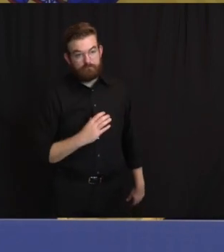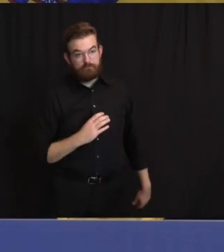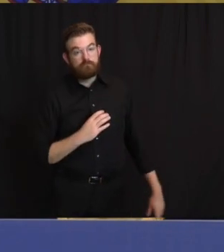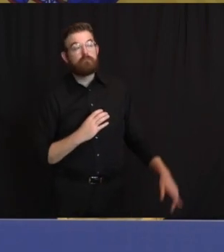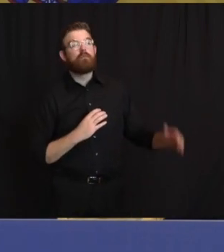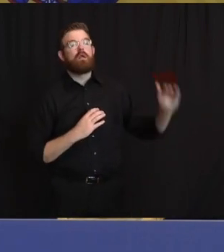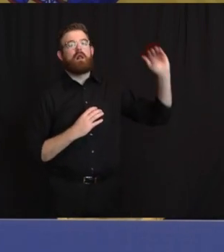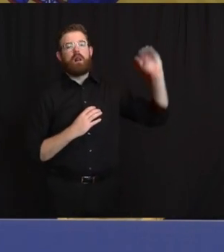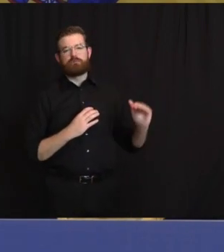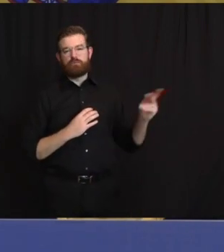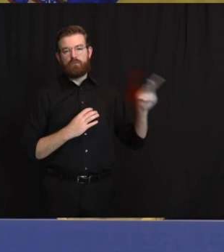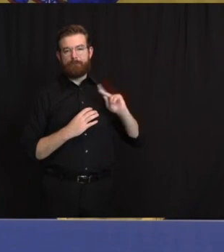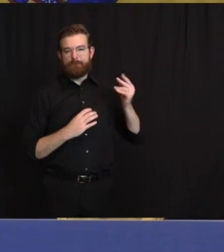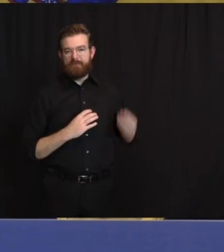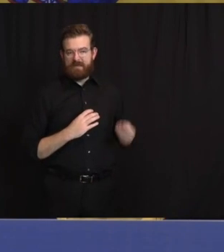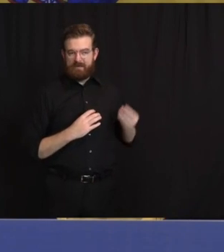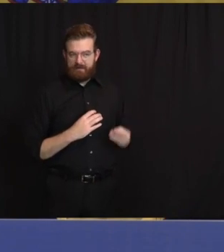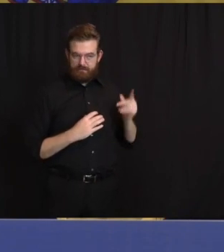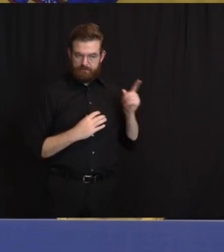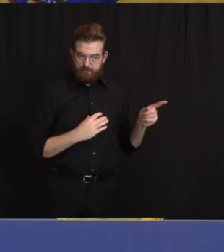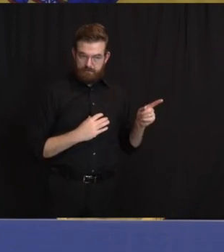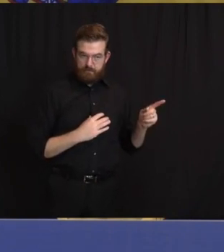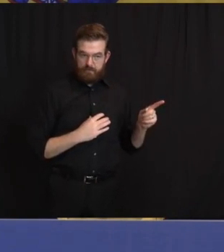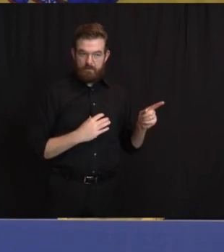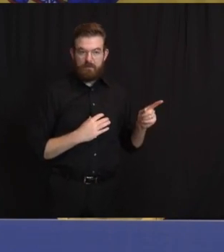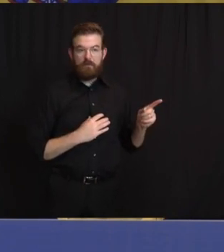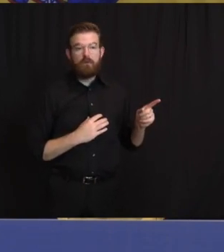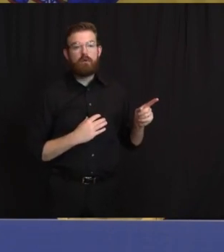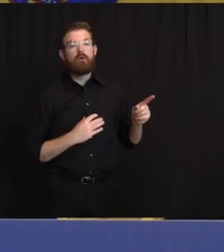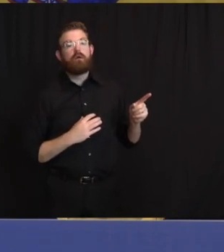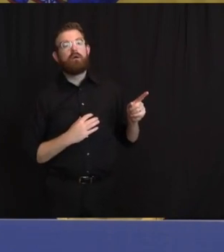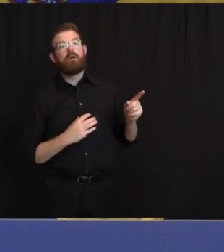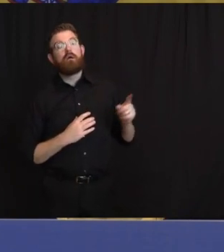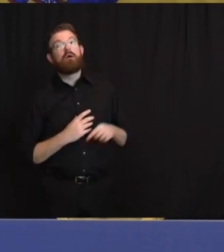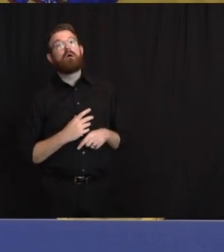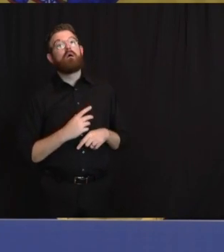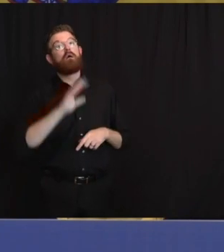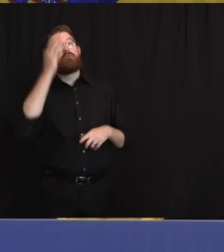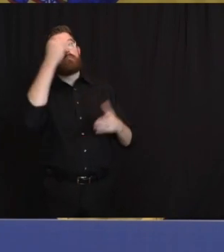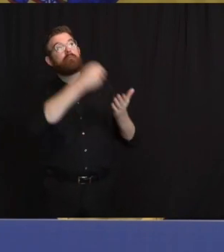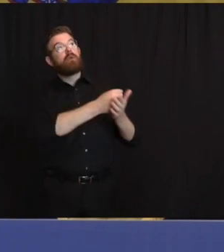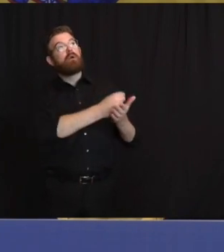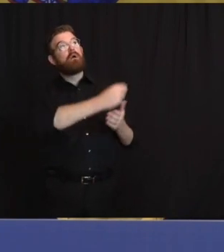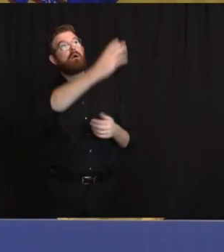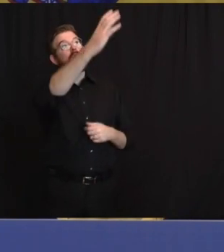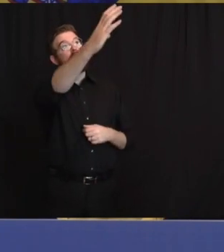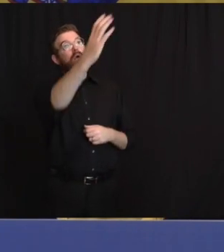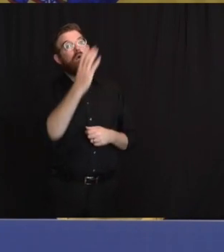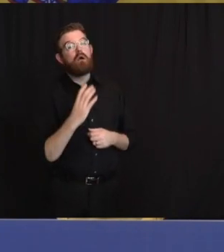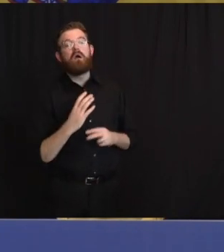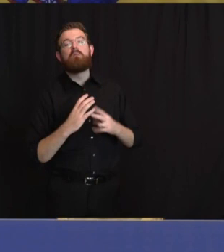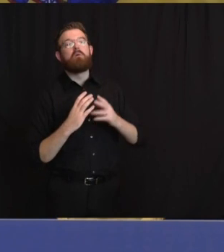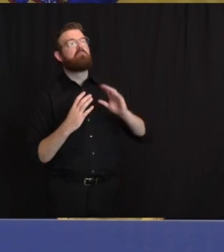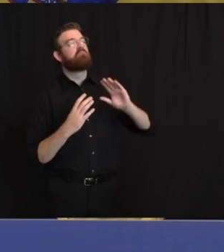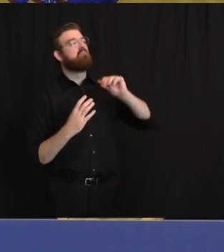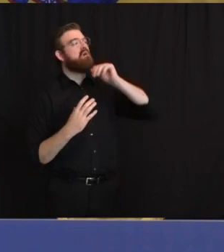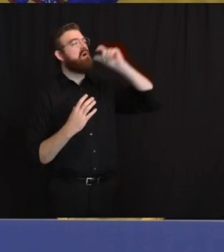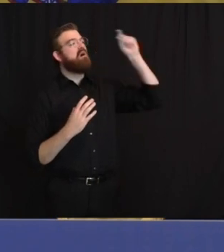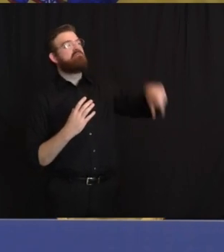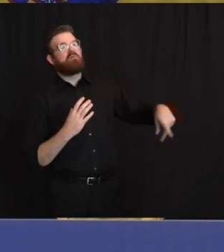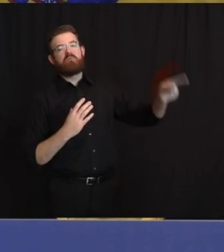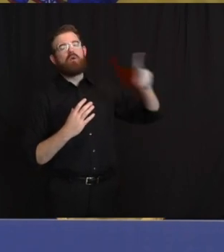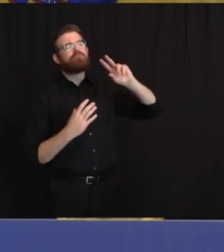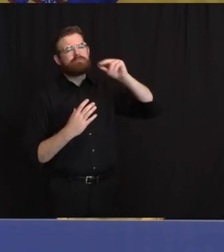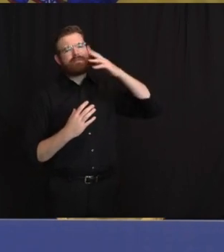us. Not in lieu of being able to borrow money to invest in the services that our residents need, but certainly in addition